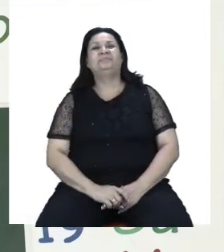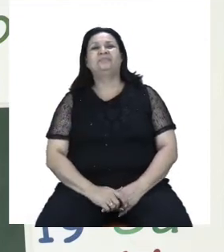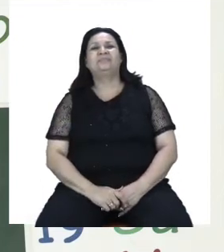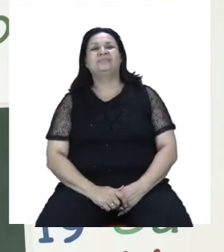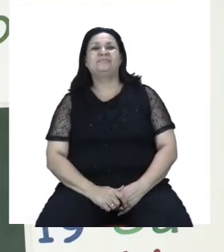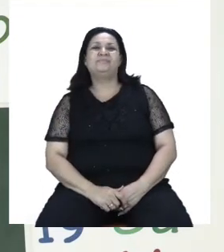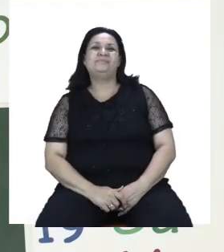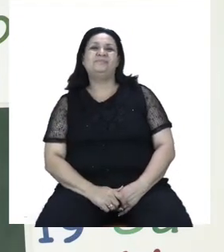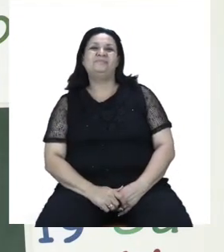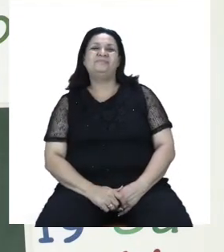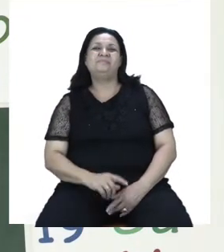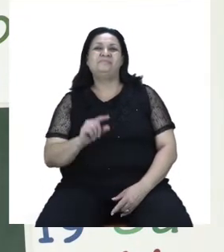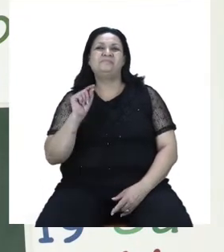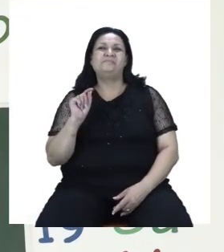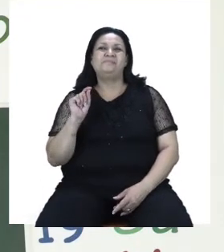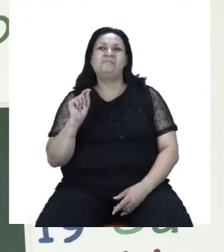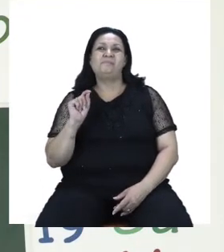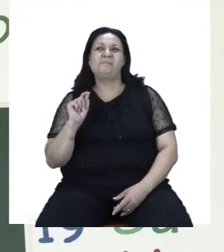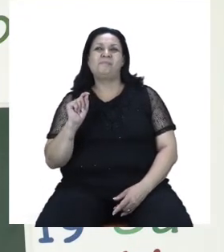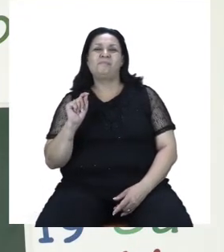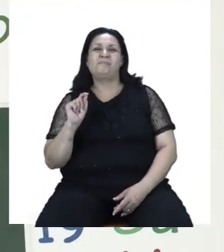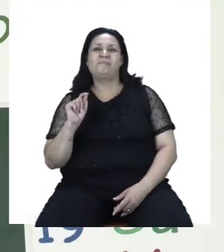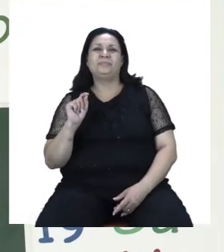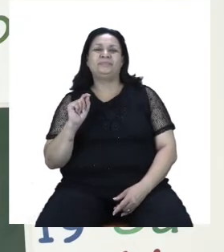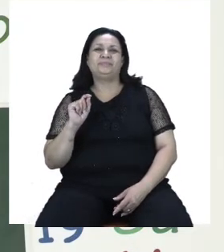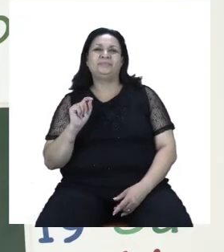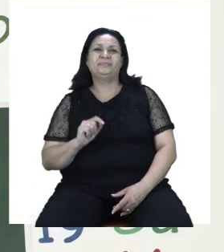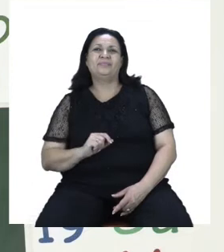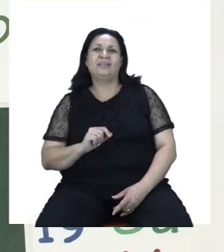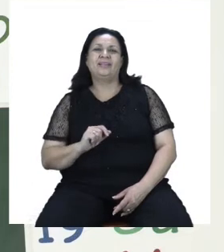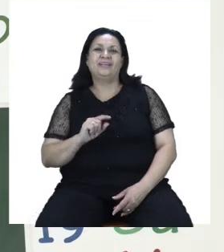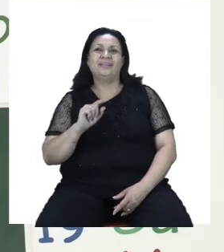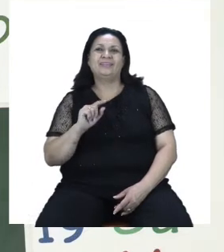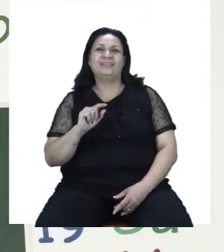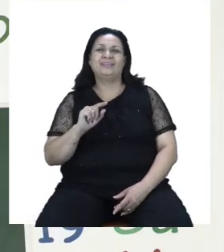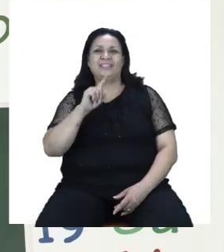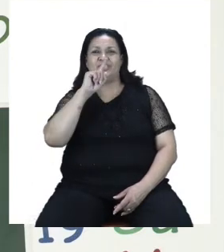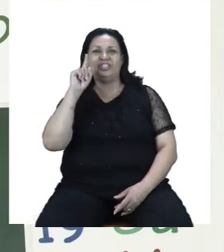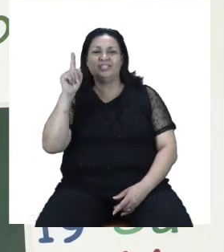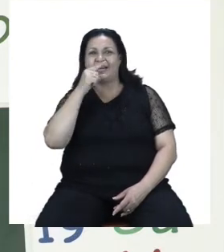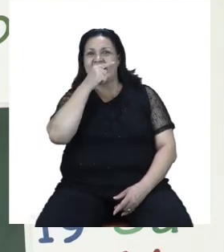T. And then in my name, I have a